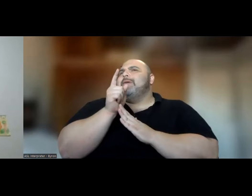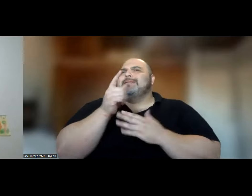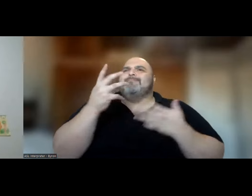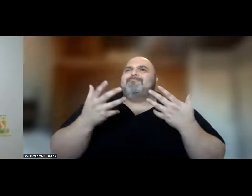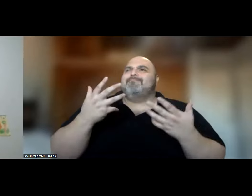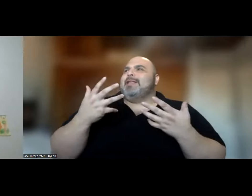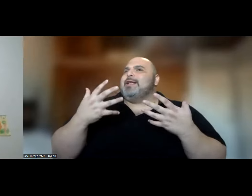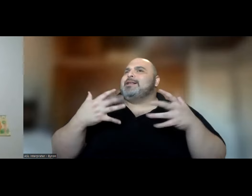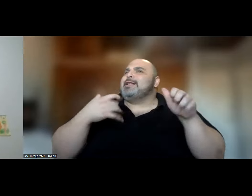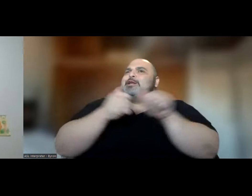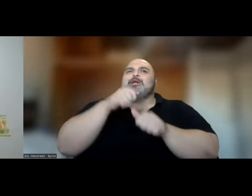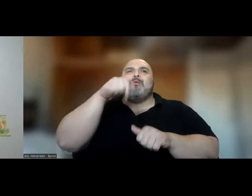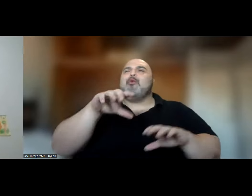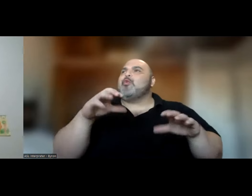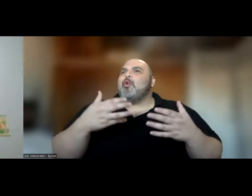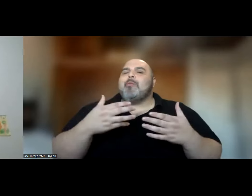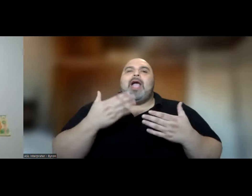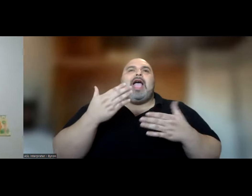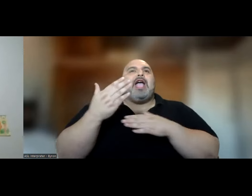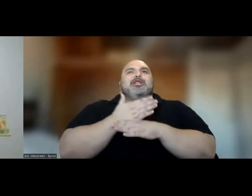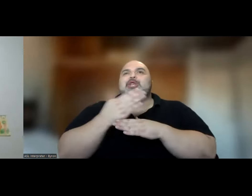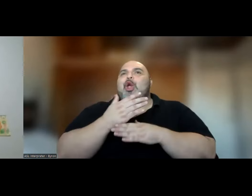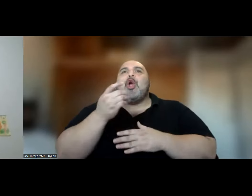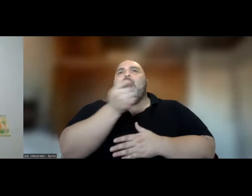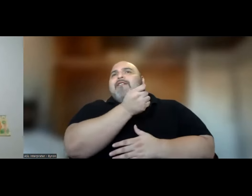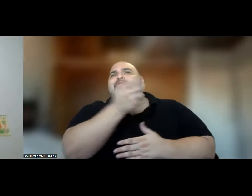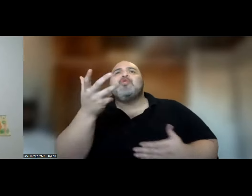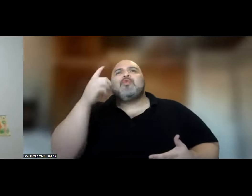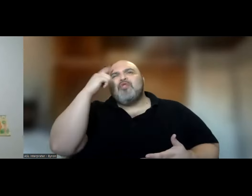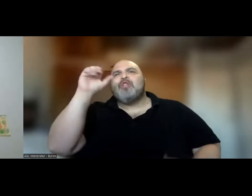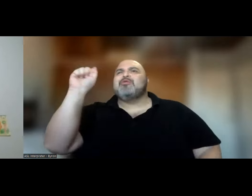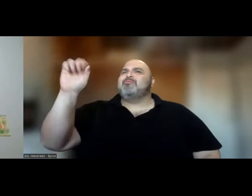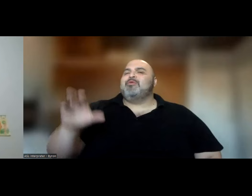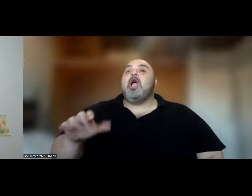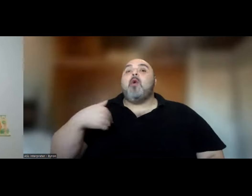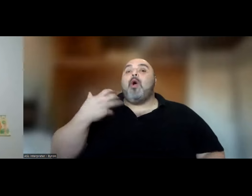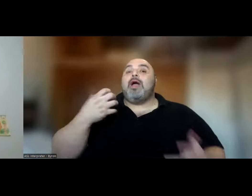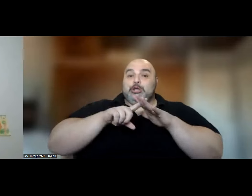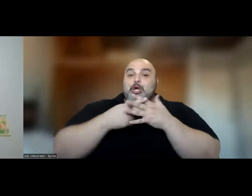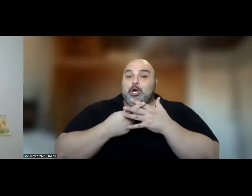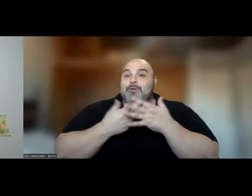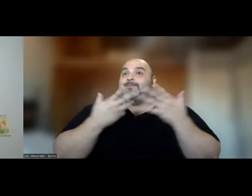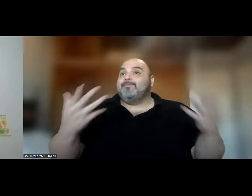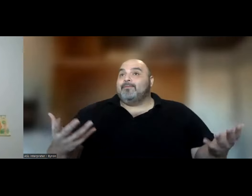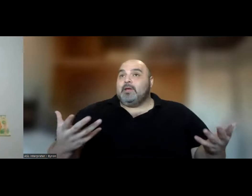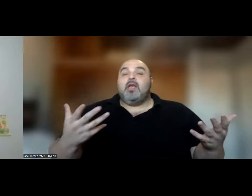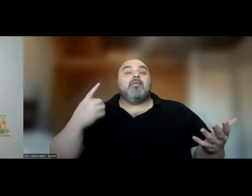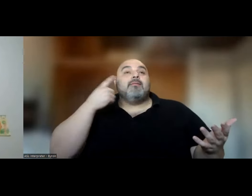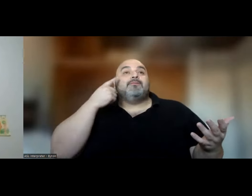catch up with this group and share a few thoughts. I do want to also start off by